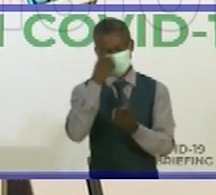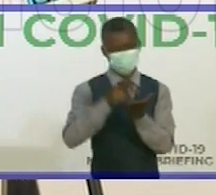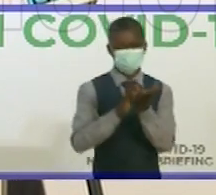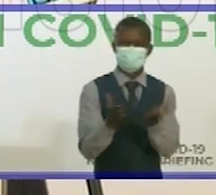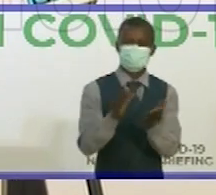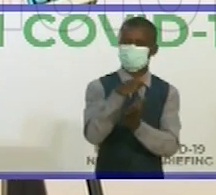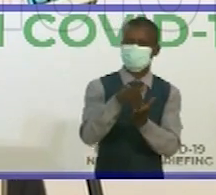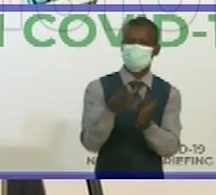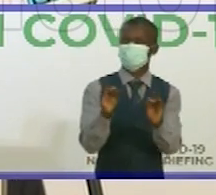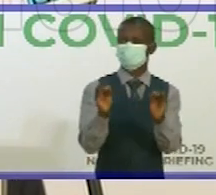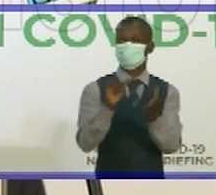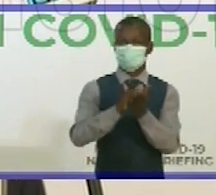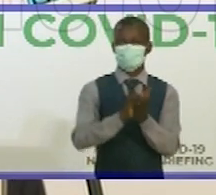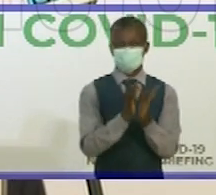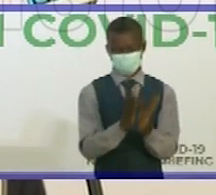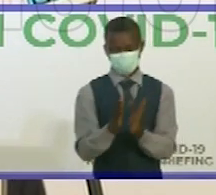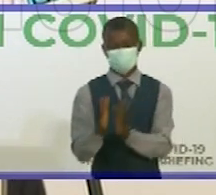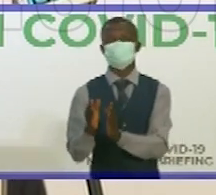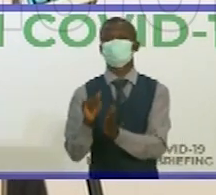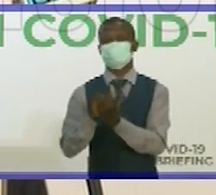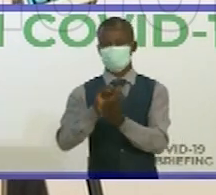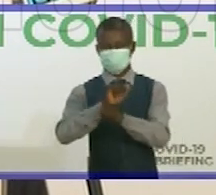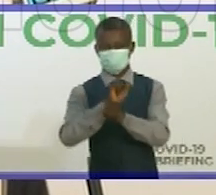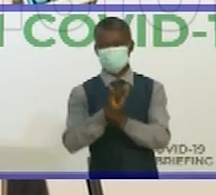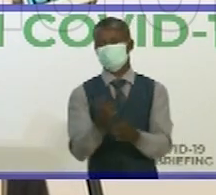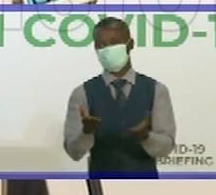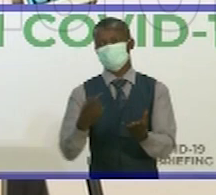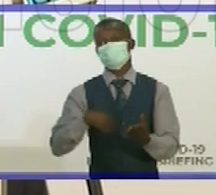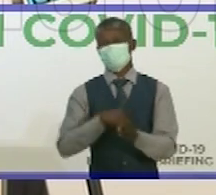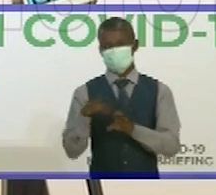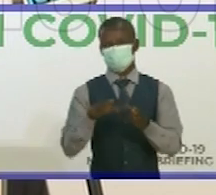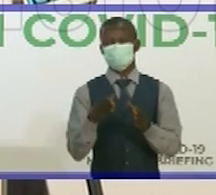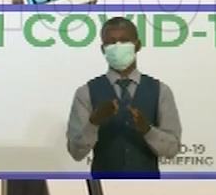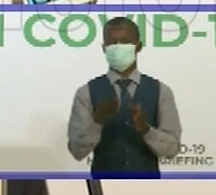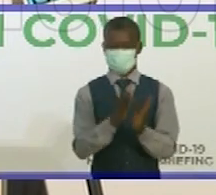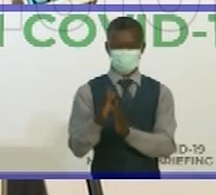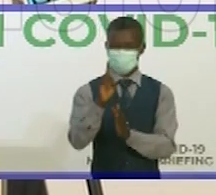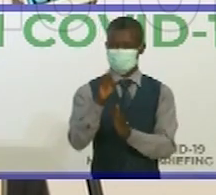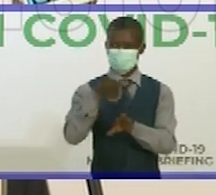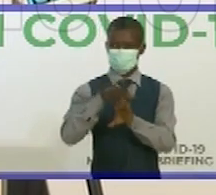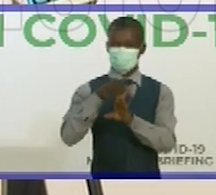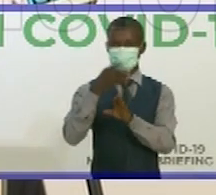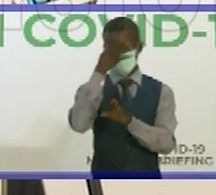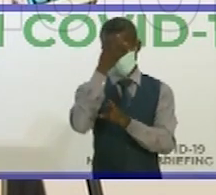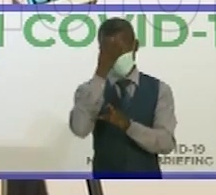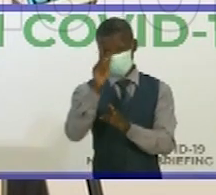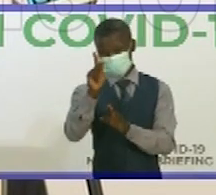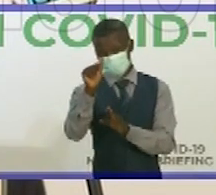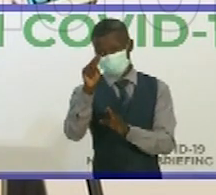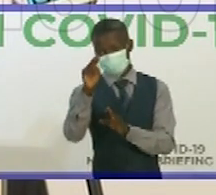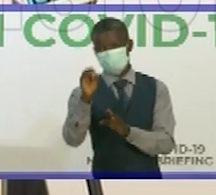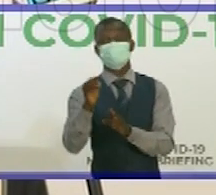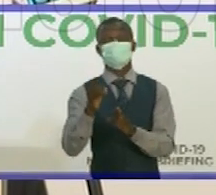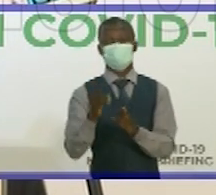So that is already in the work here. We did one, we set it up in Kano, and it's worked very well there. And we're setting up